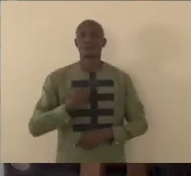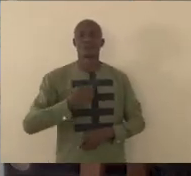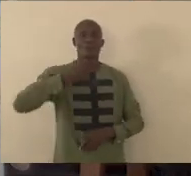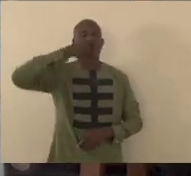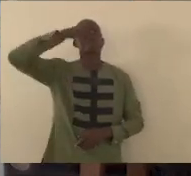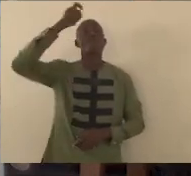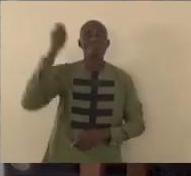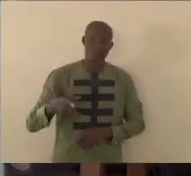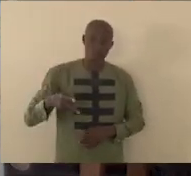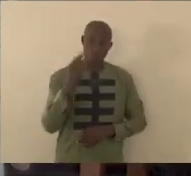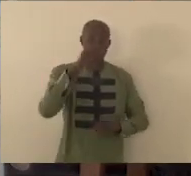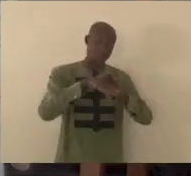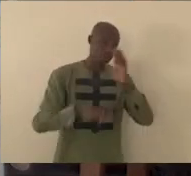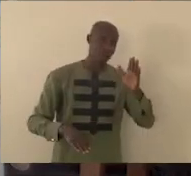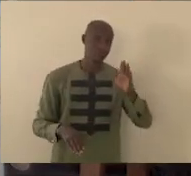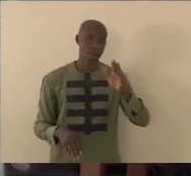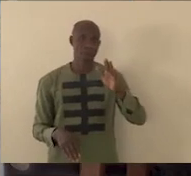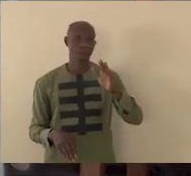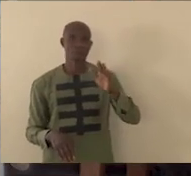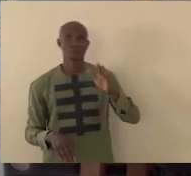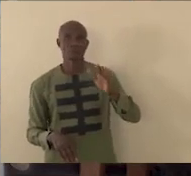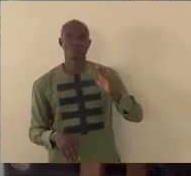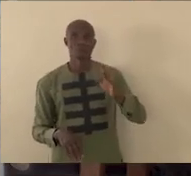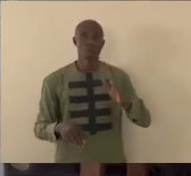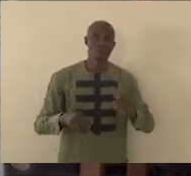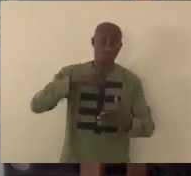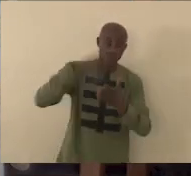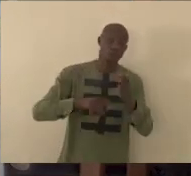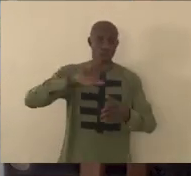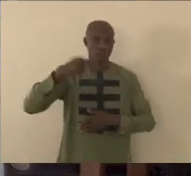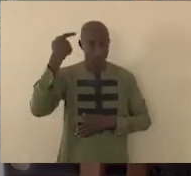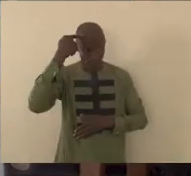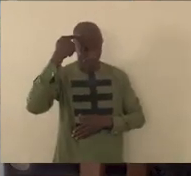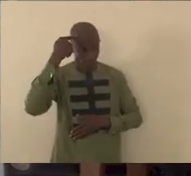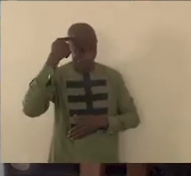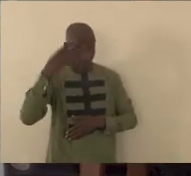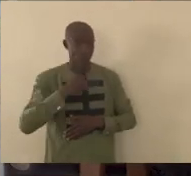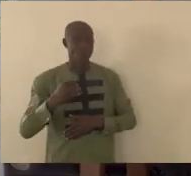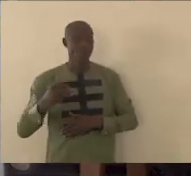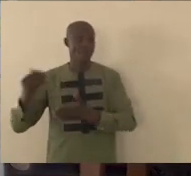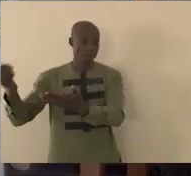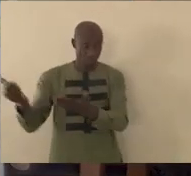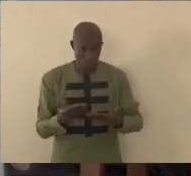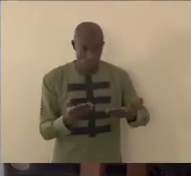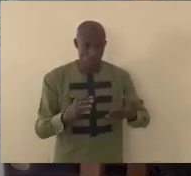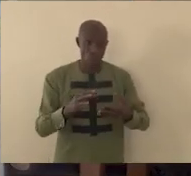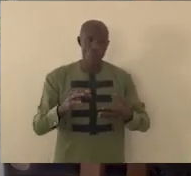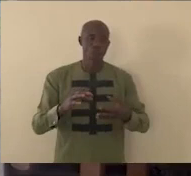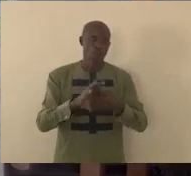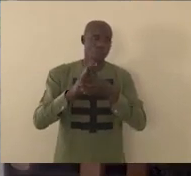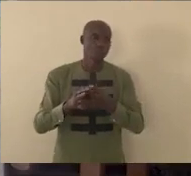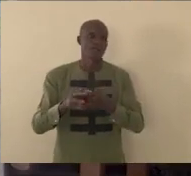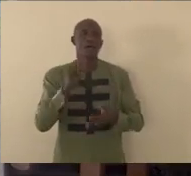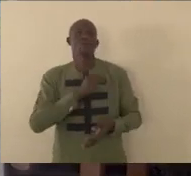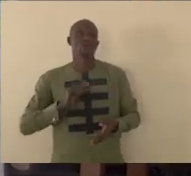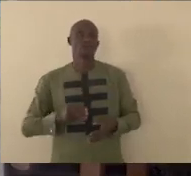We must cut down massively on the cost of governance by merging ministries, departments, and agencies